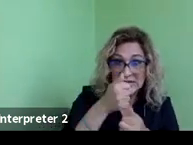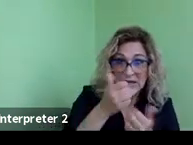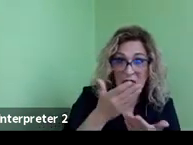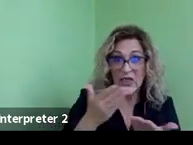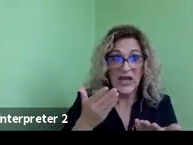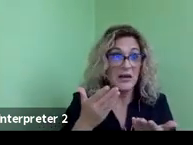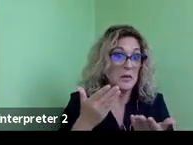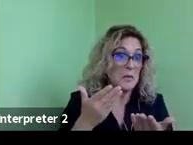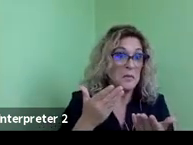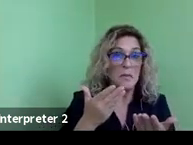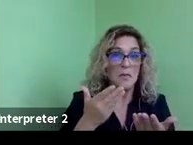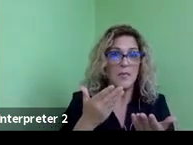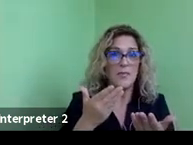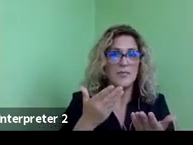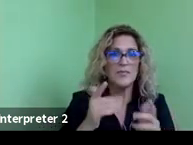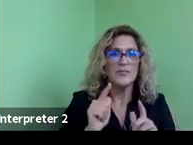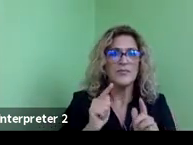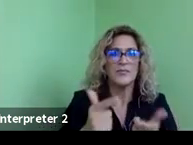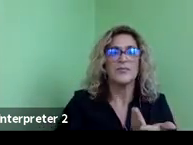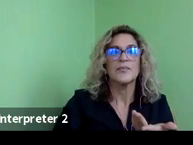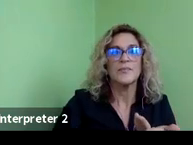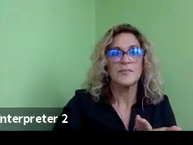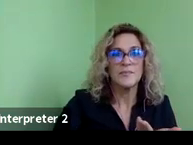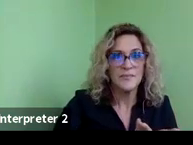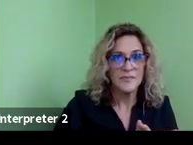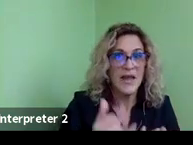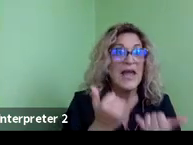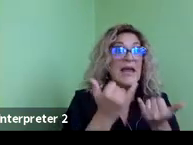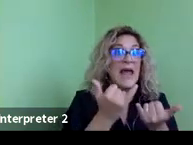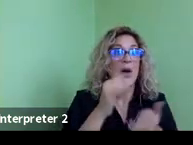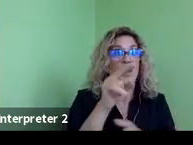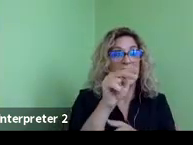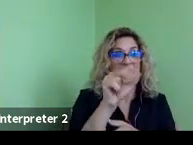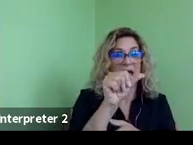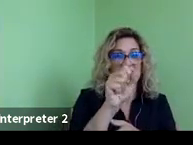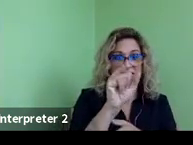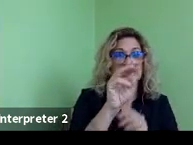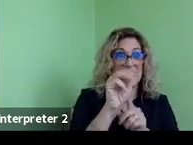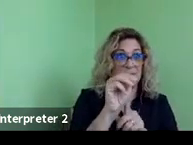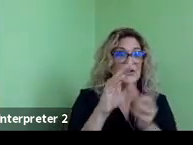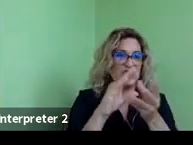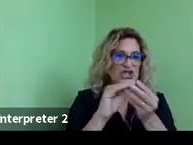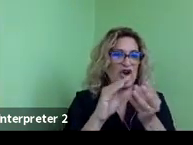water. So Corbin, there were like, I think 2 questions that came up and